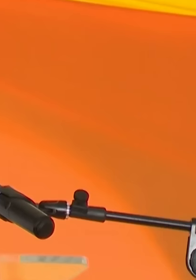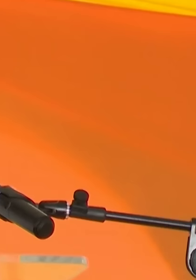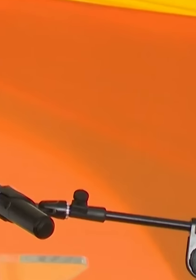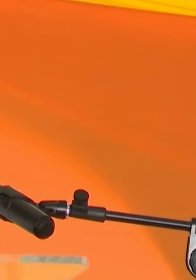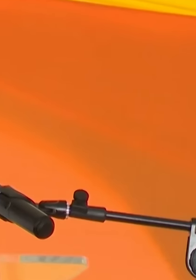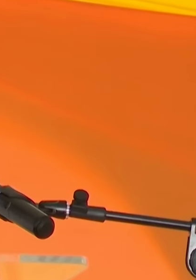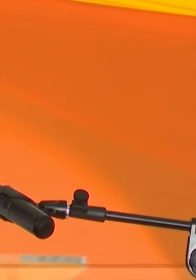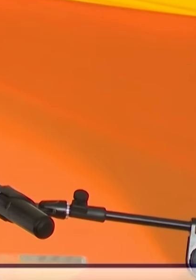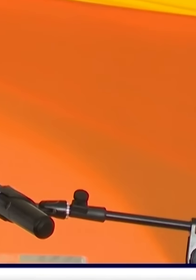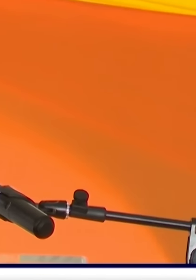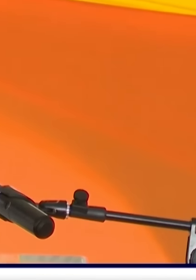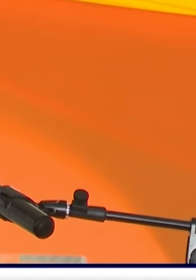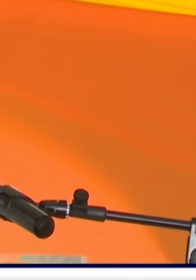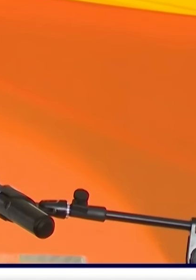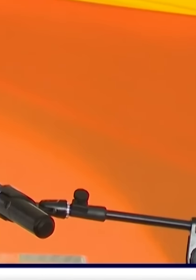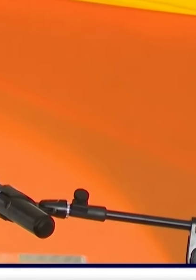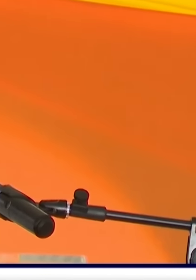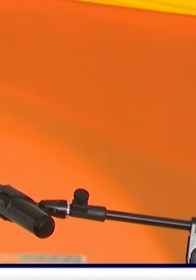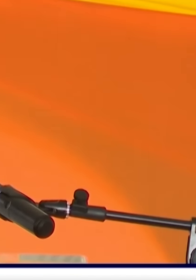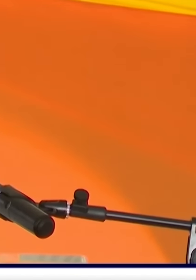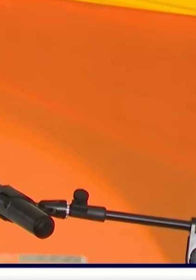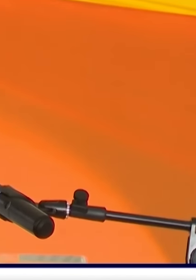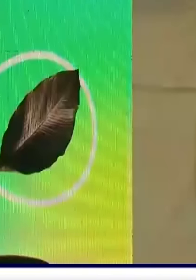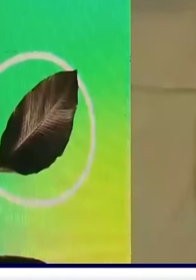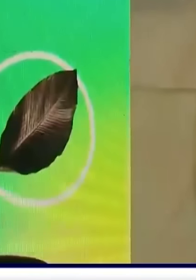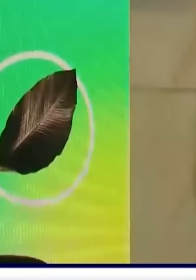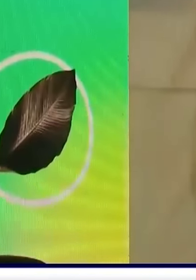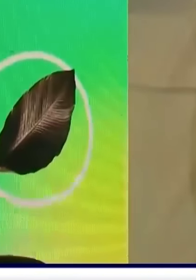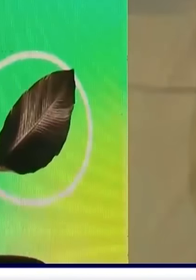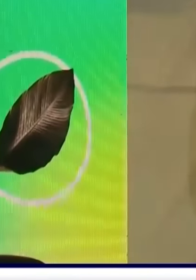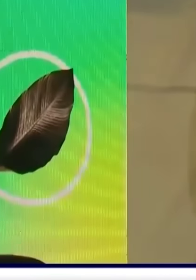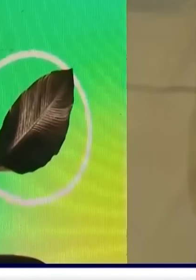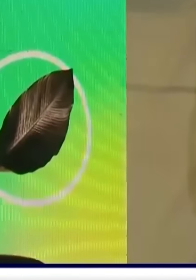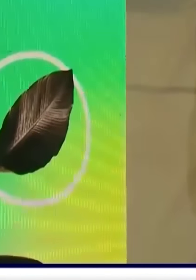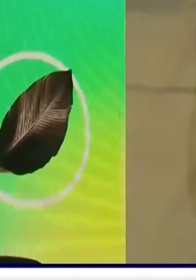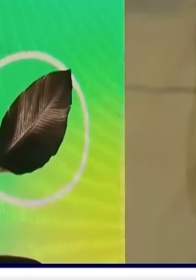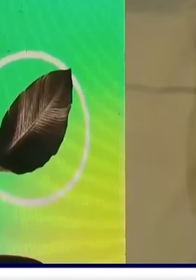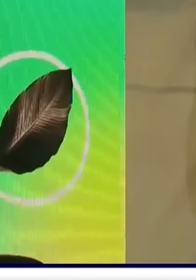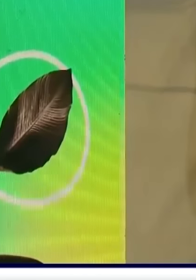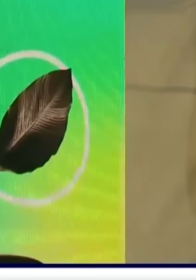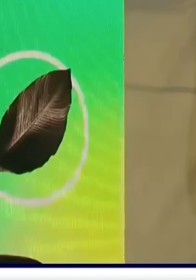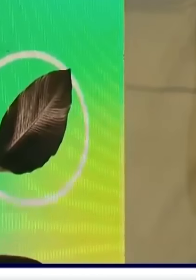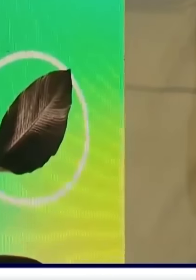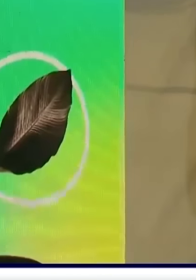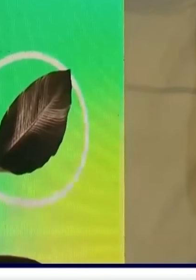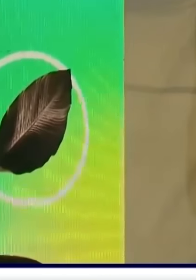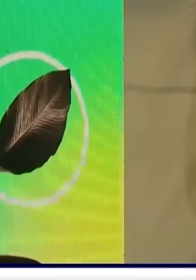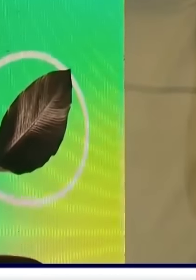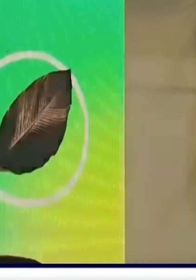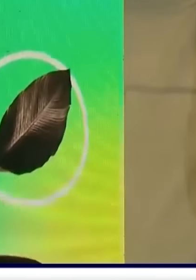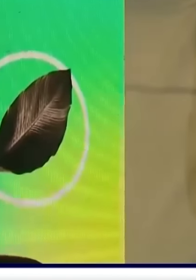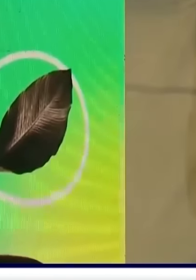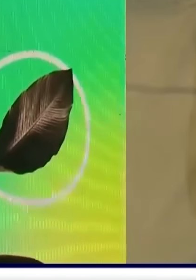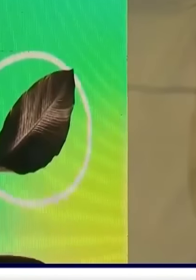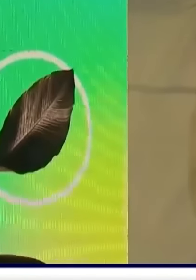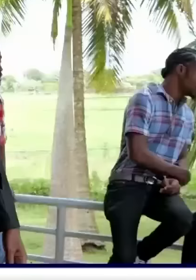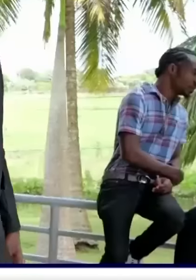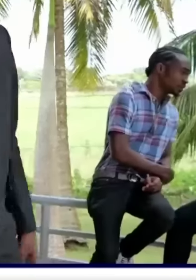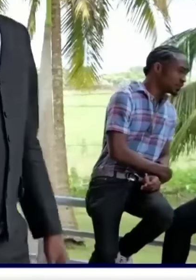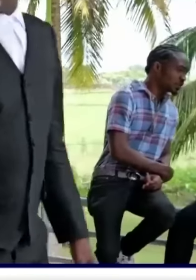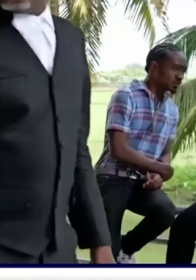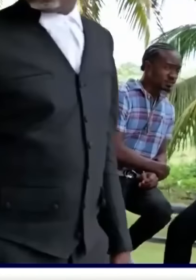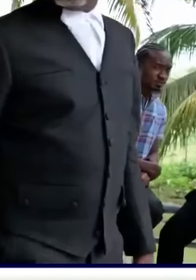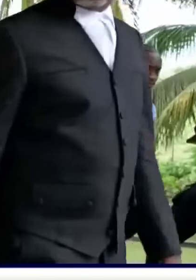In the headlines, Prime Minister Motley donates personal funds to the Green Rising in Barbados project. A